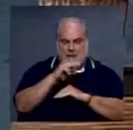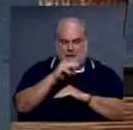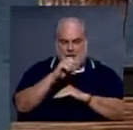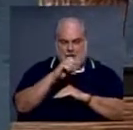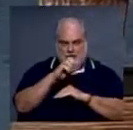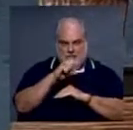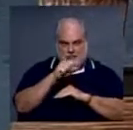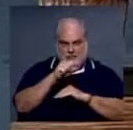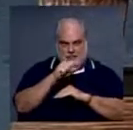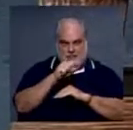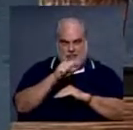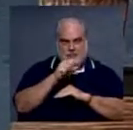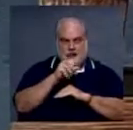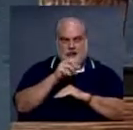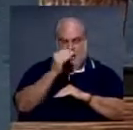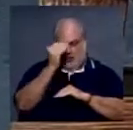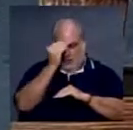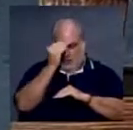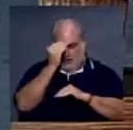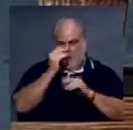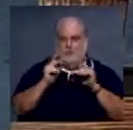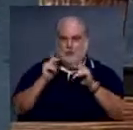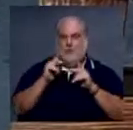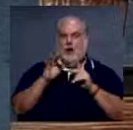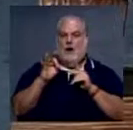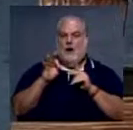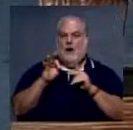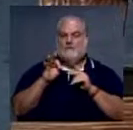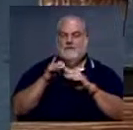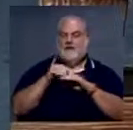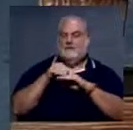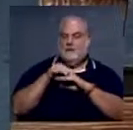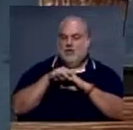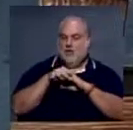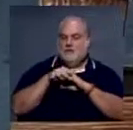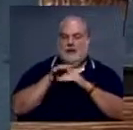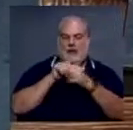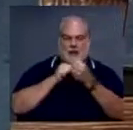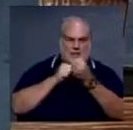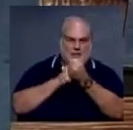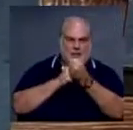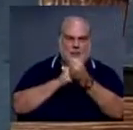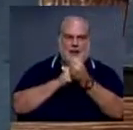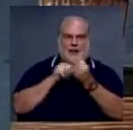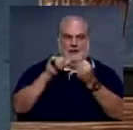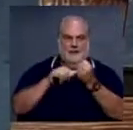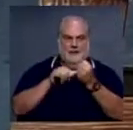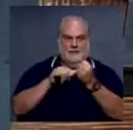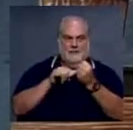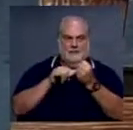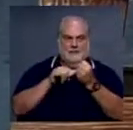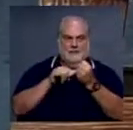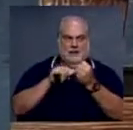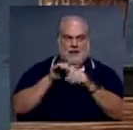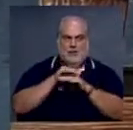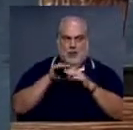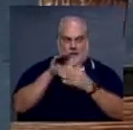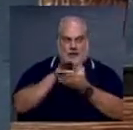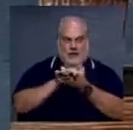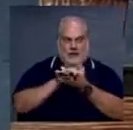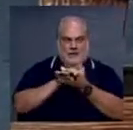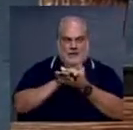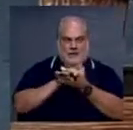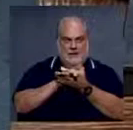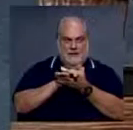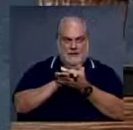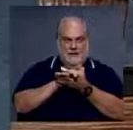him. I'm just saying that I know that people of influence are behind this. Otherwise, I don't think that I think it